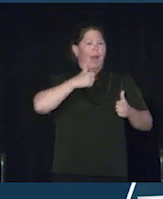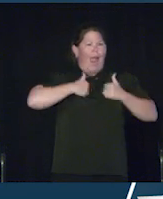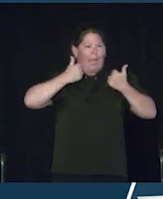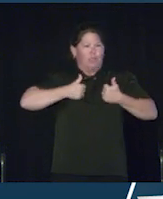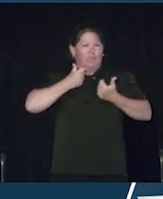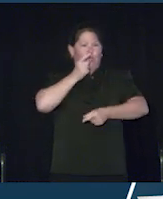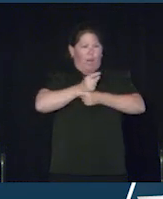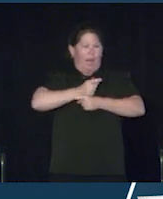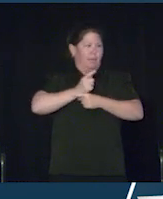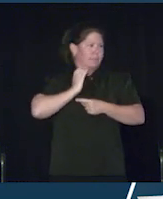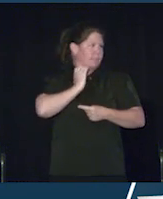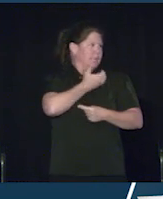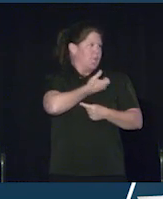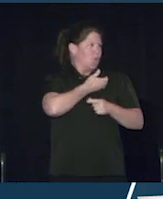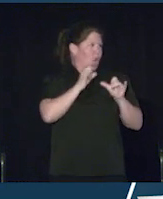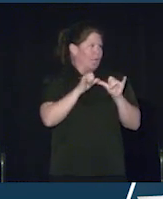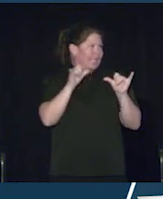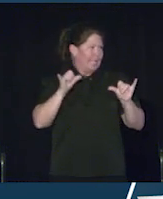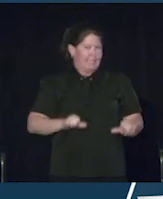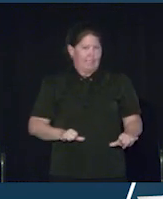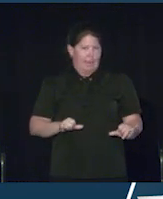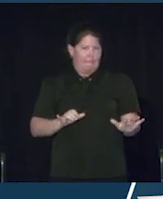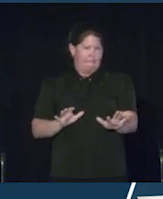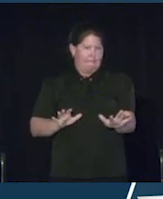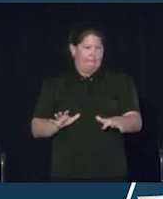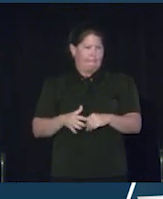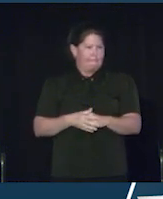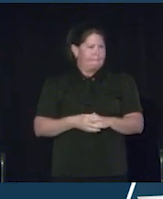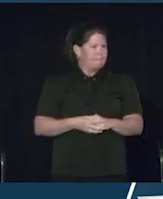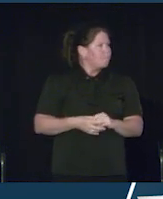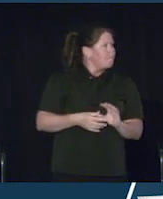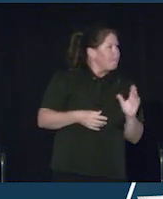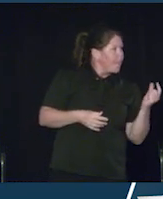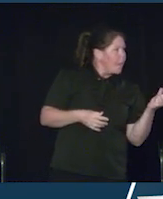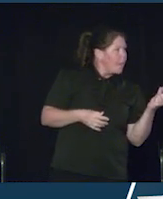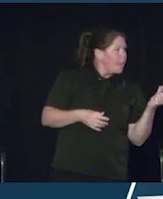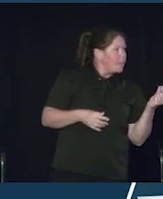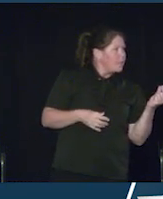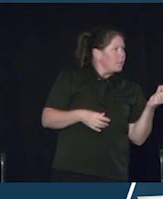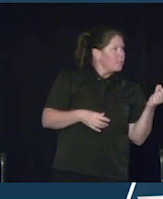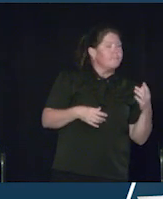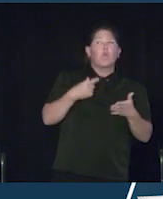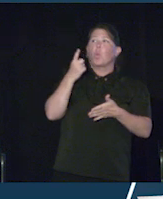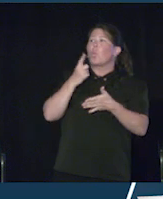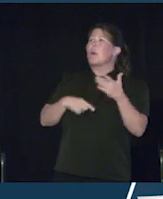that we can make sure. Pardon me?